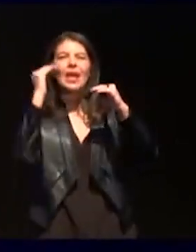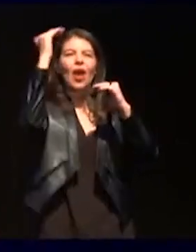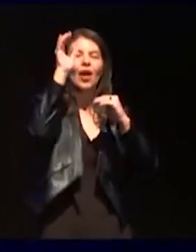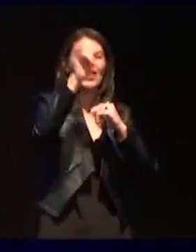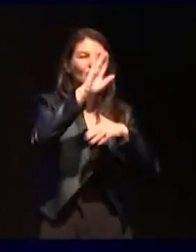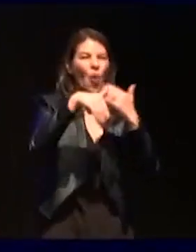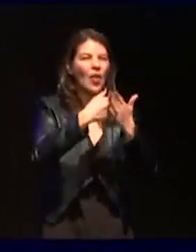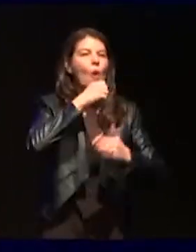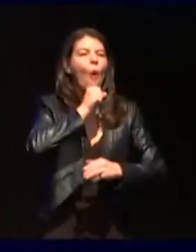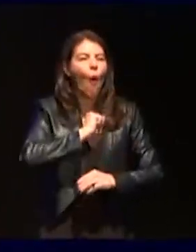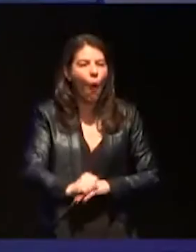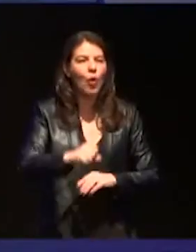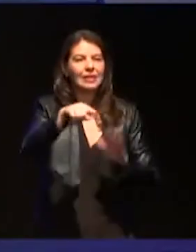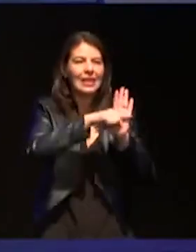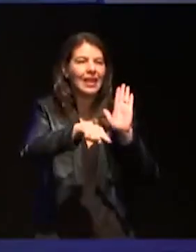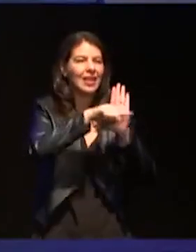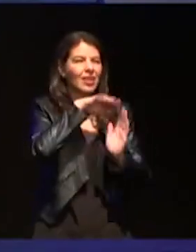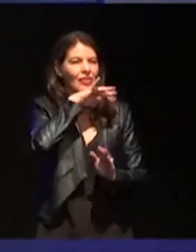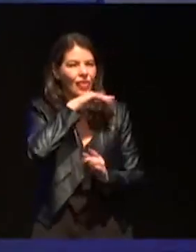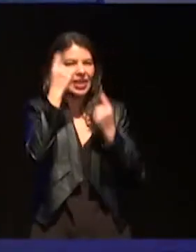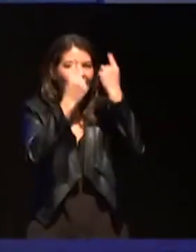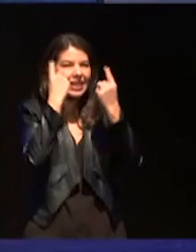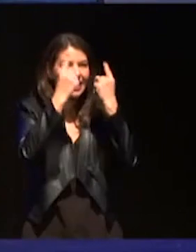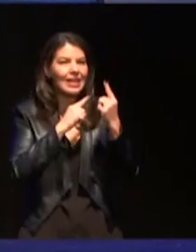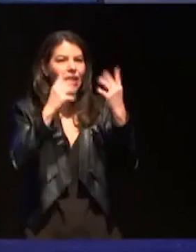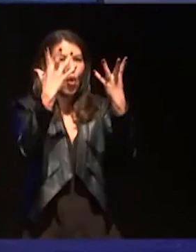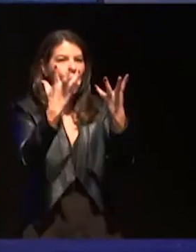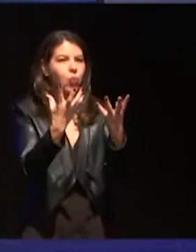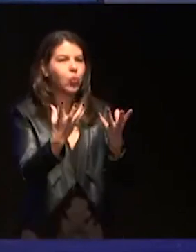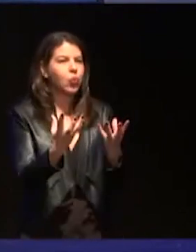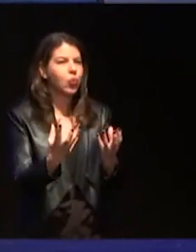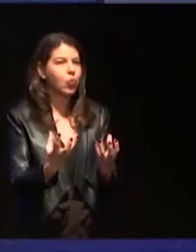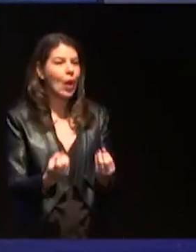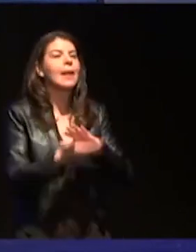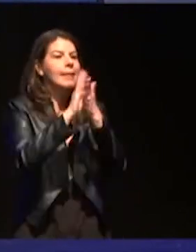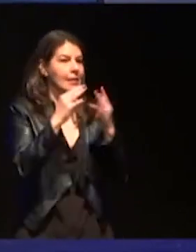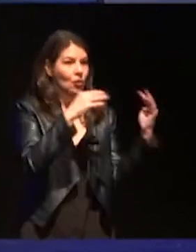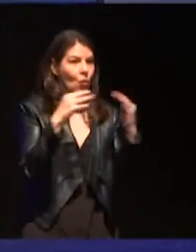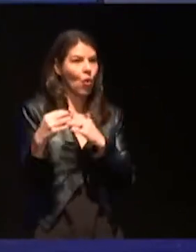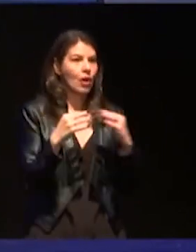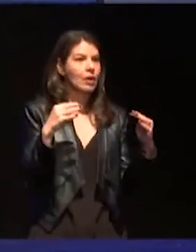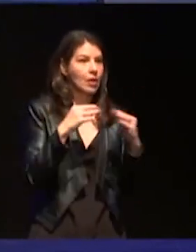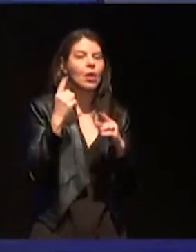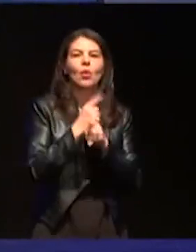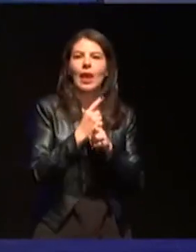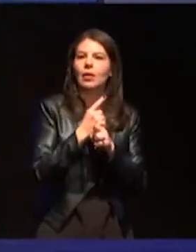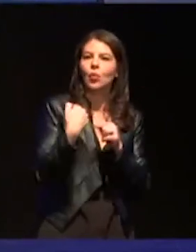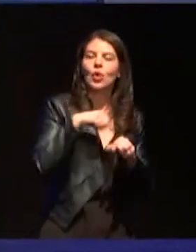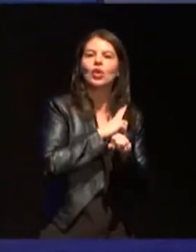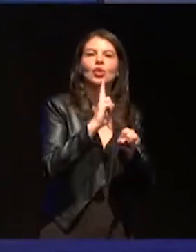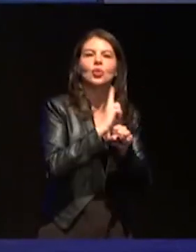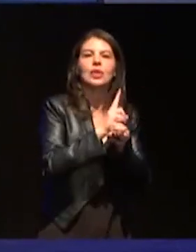the condensation of the old thought is condensed itself. It condensed itself as war, incursion into Ukraine as an